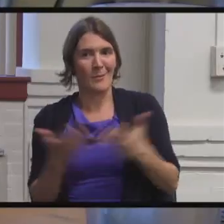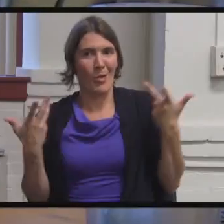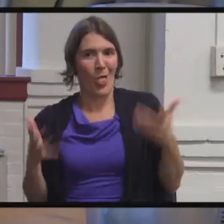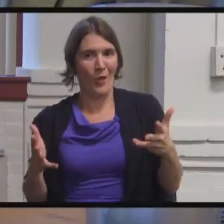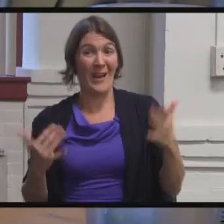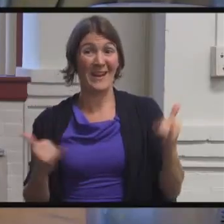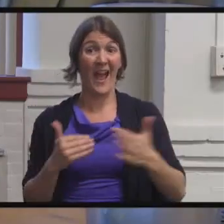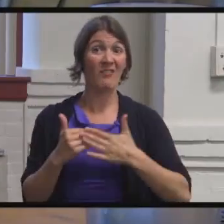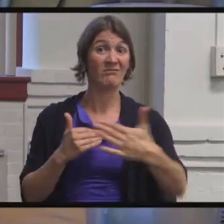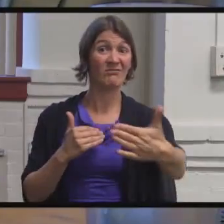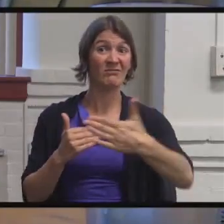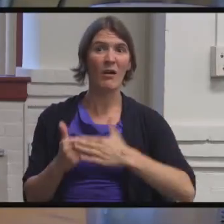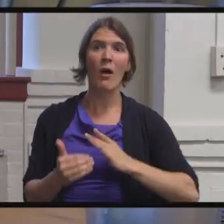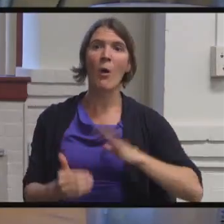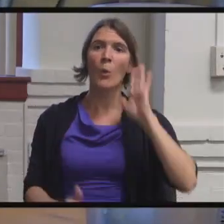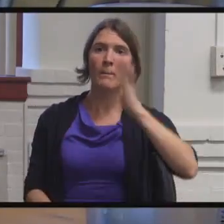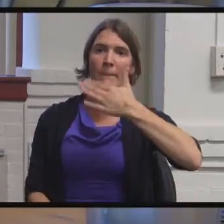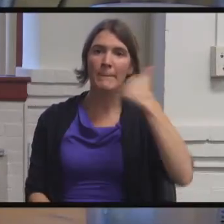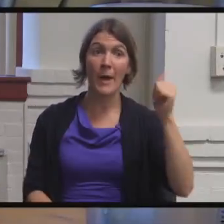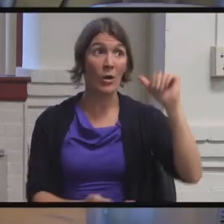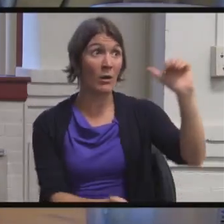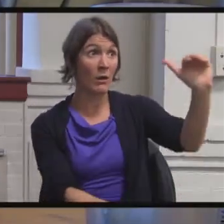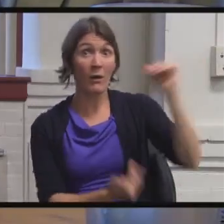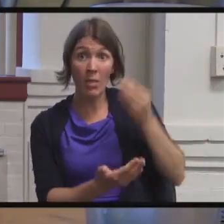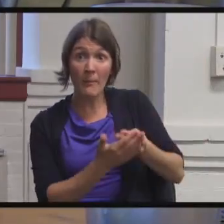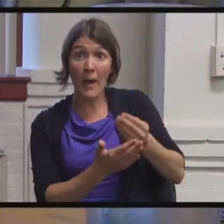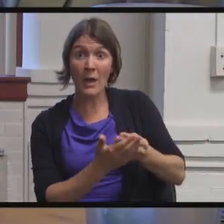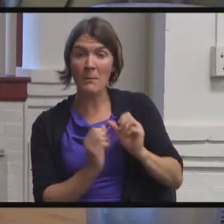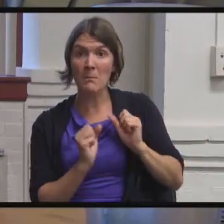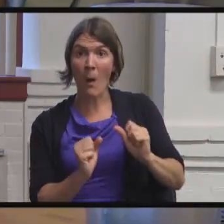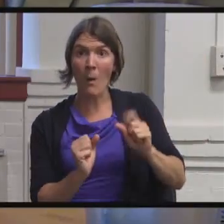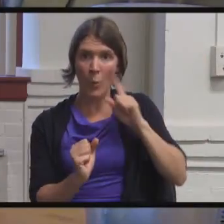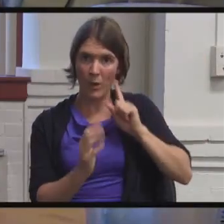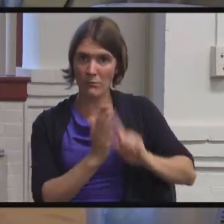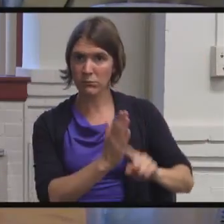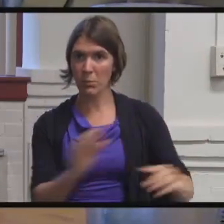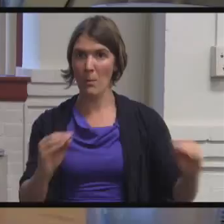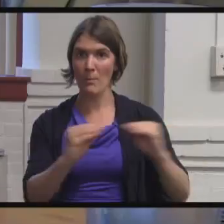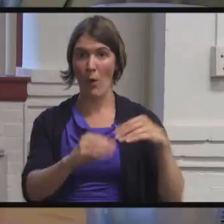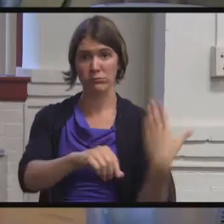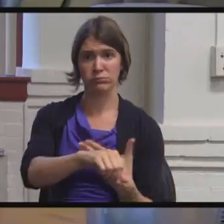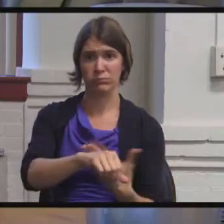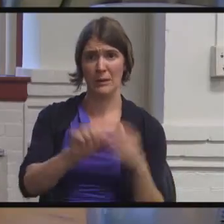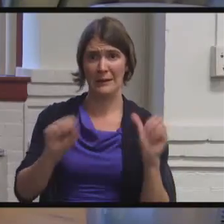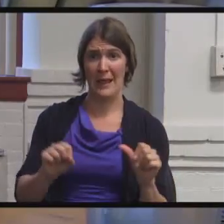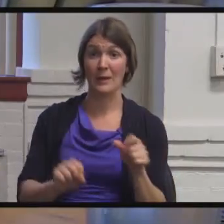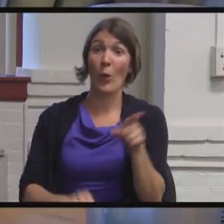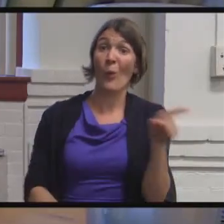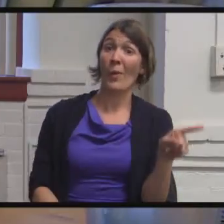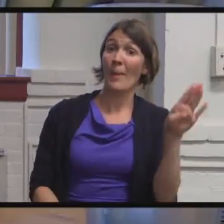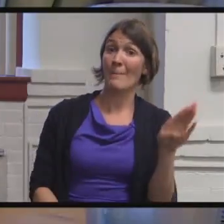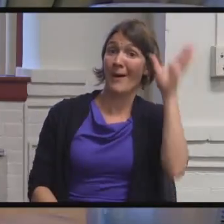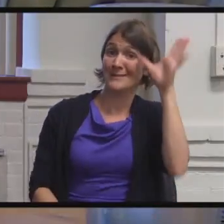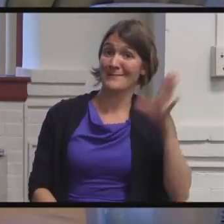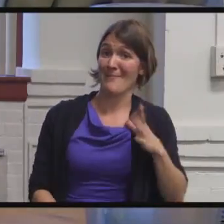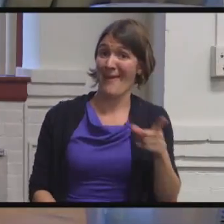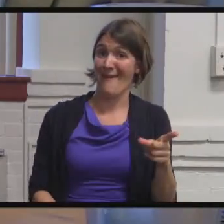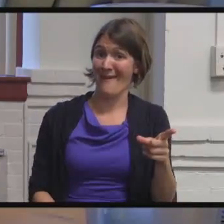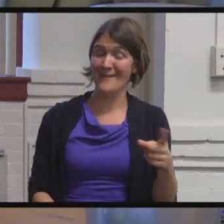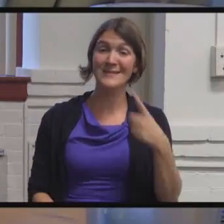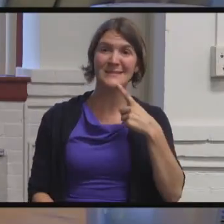what can really be a springboard forward with this $400,000. And he spoke very specifically and very